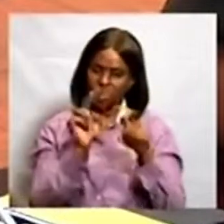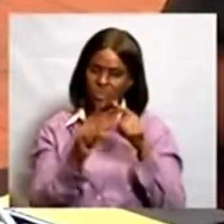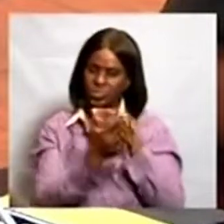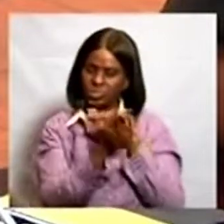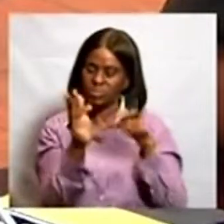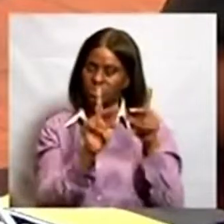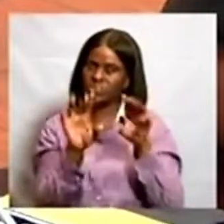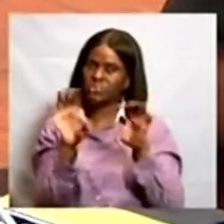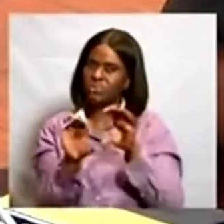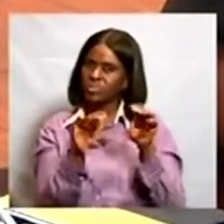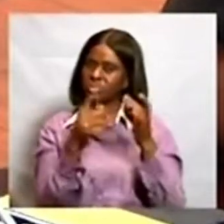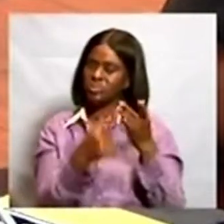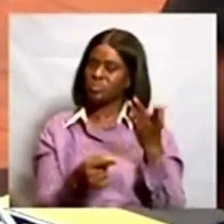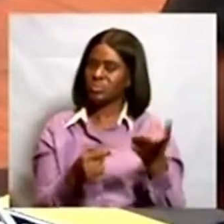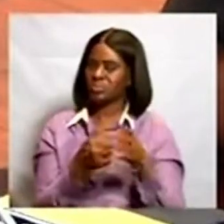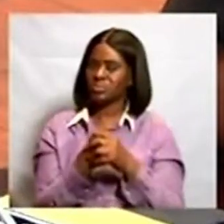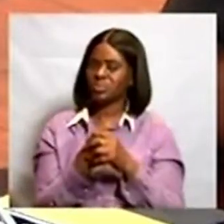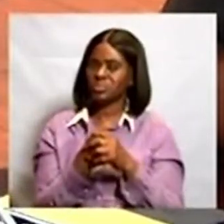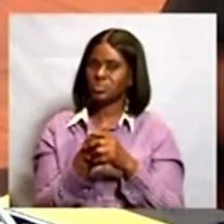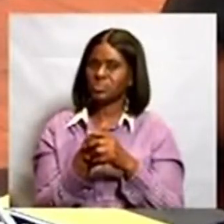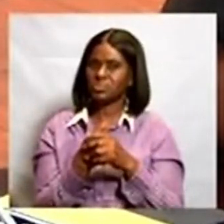people?